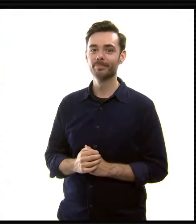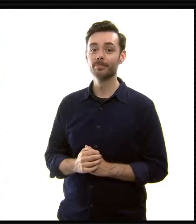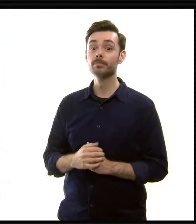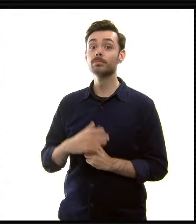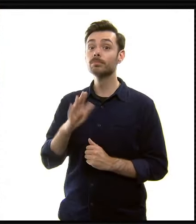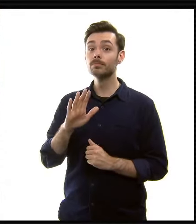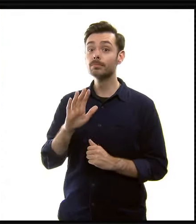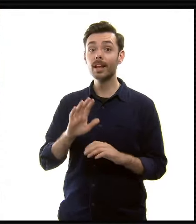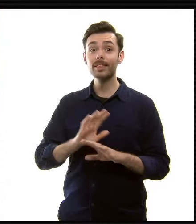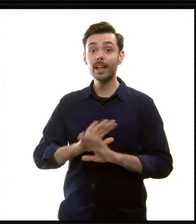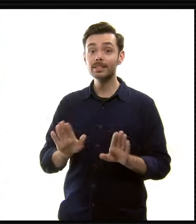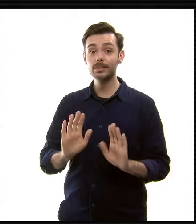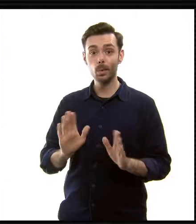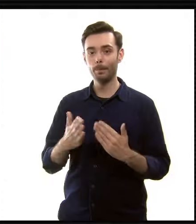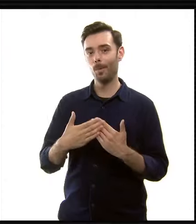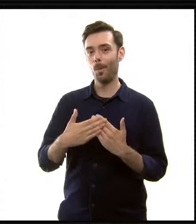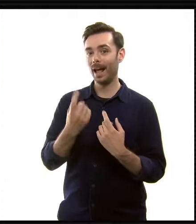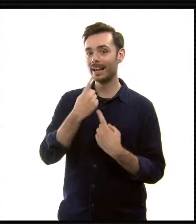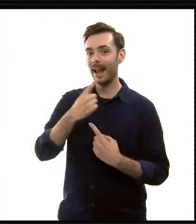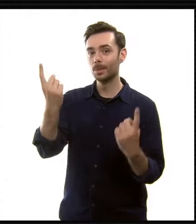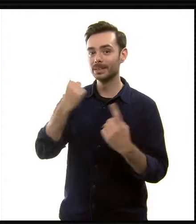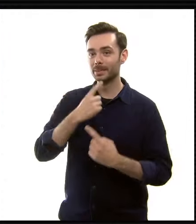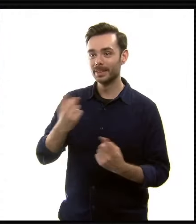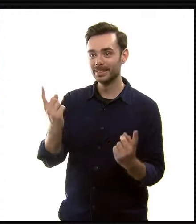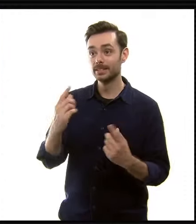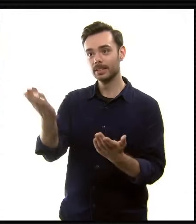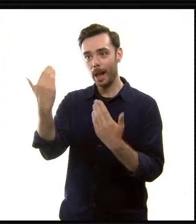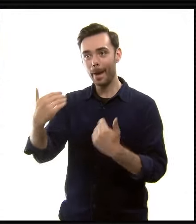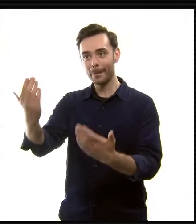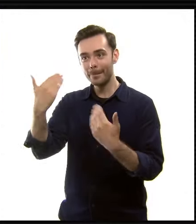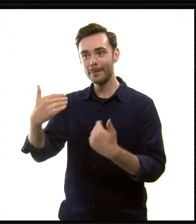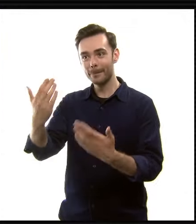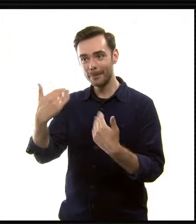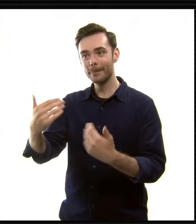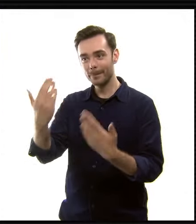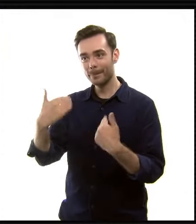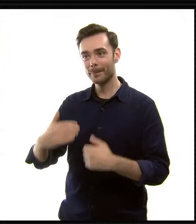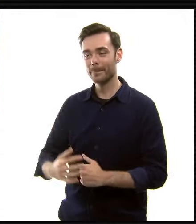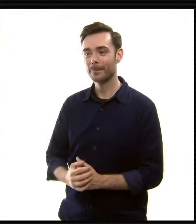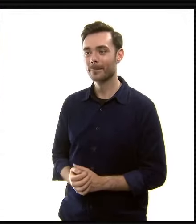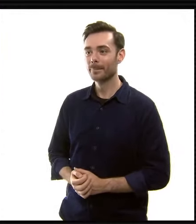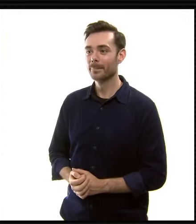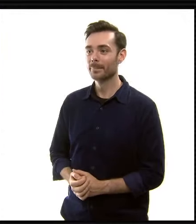to make. Come on in, everybody. Come on in. Here's the big family. Come on in.